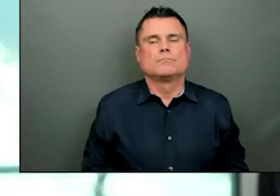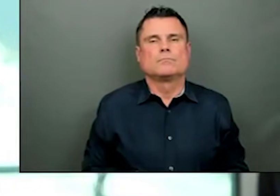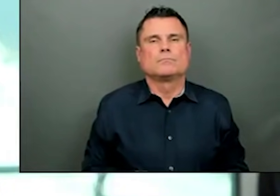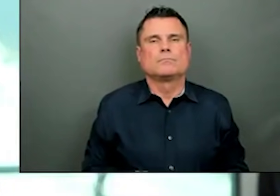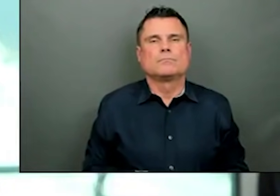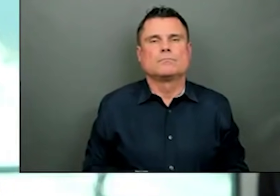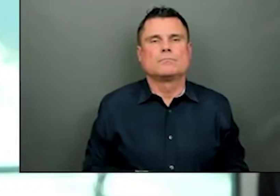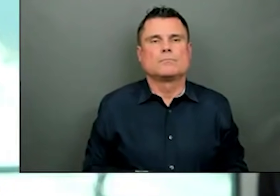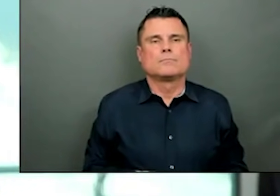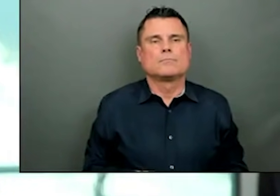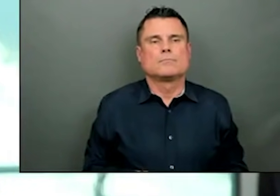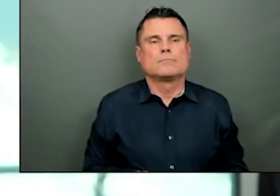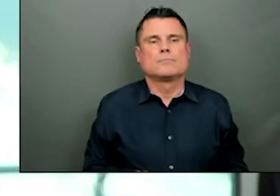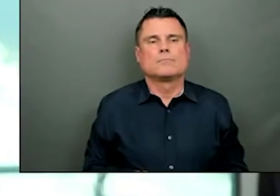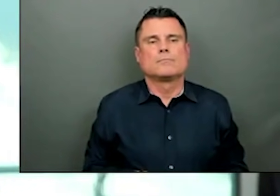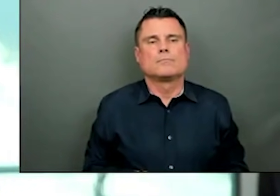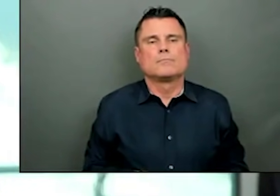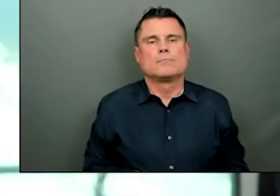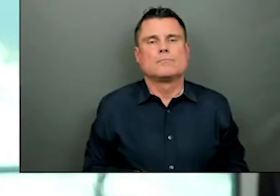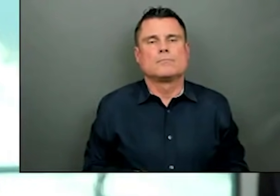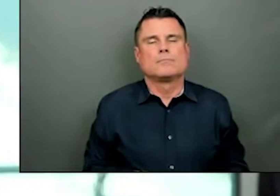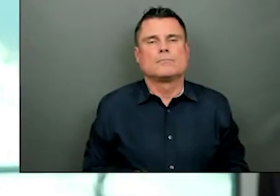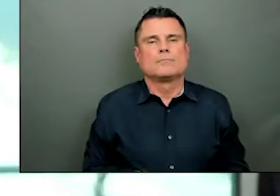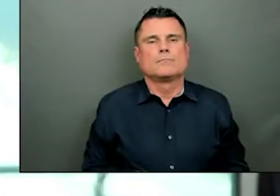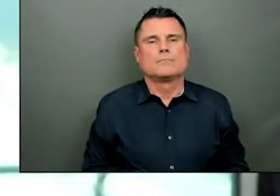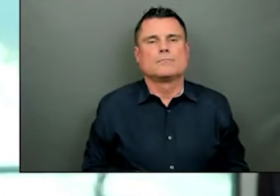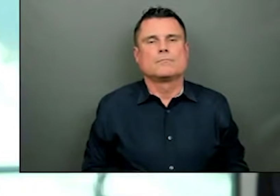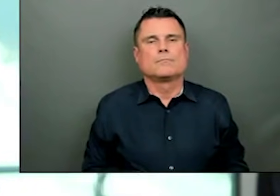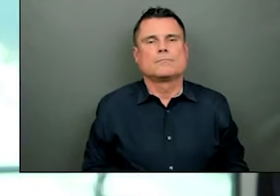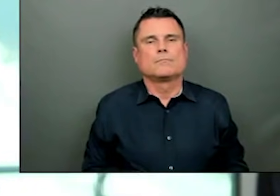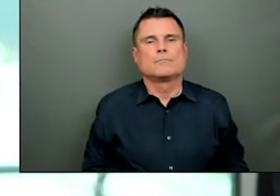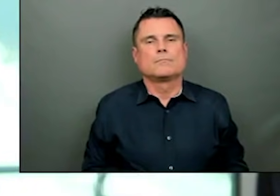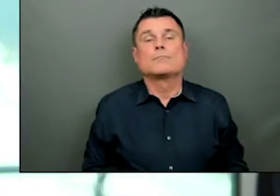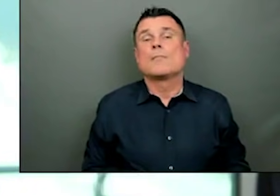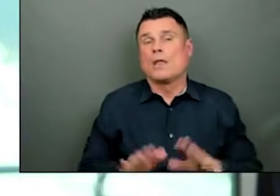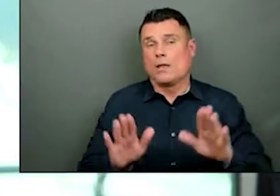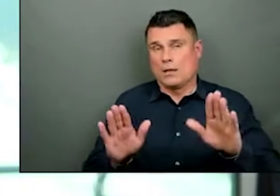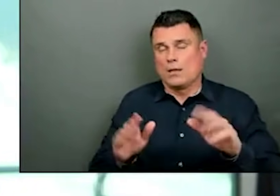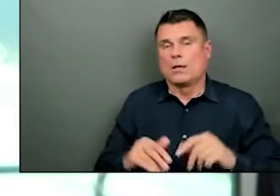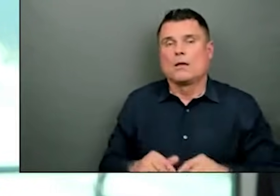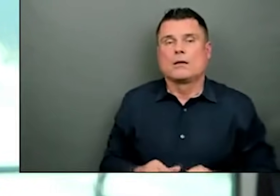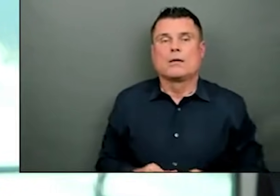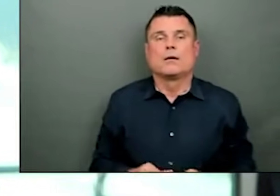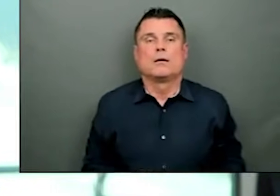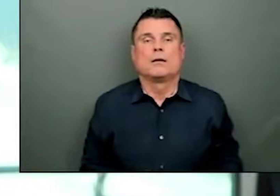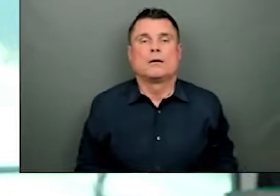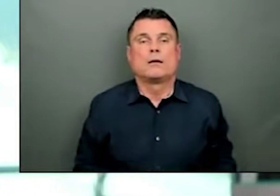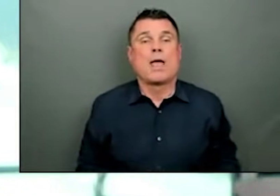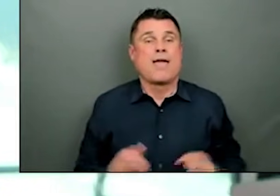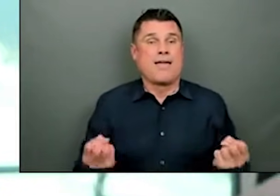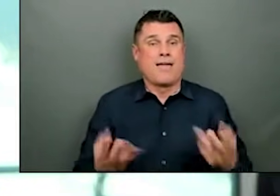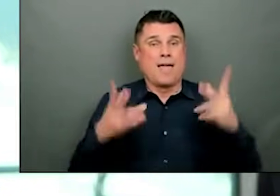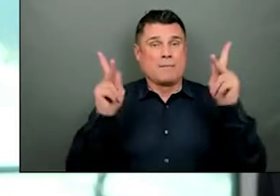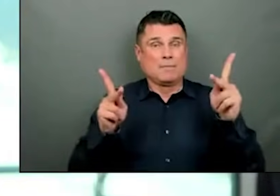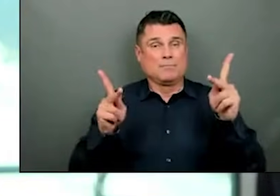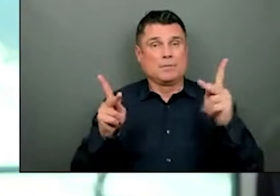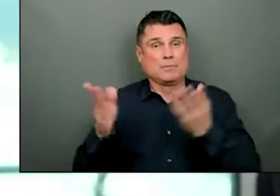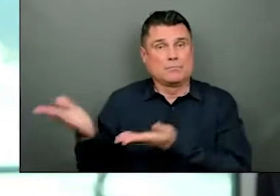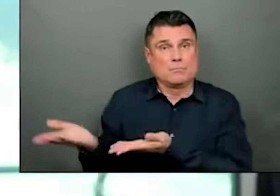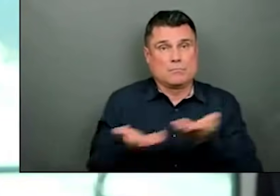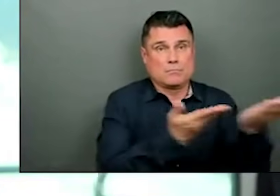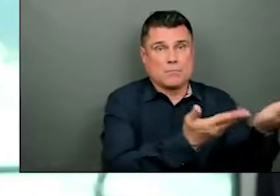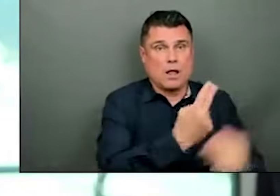hospitalized, 19% of all ages need ICU care. People with variants, that's up to